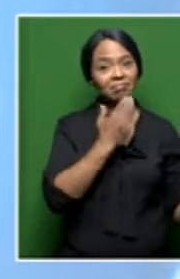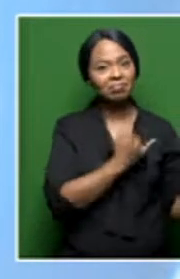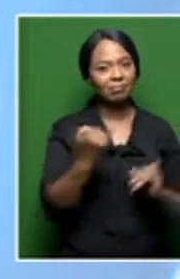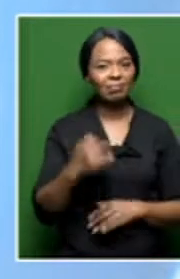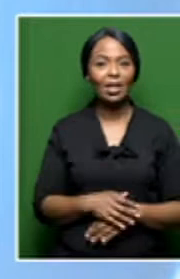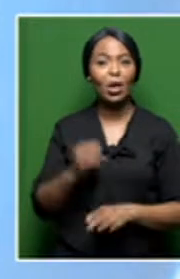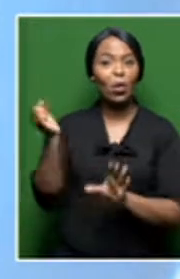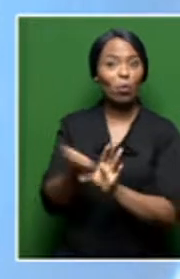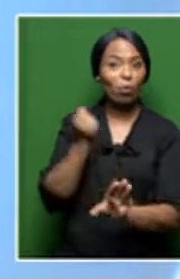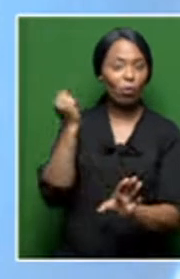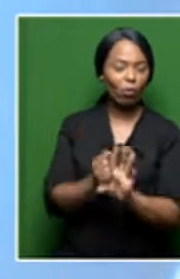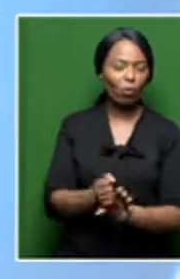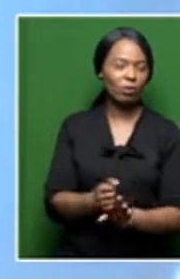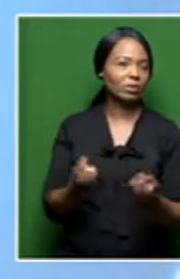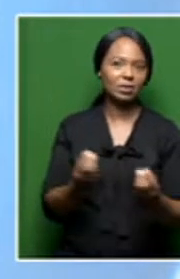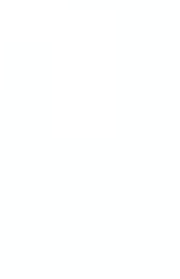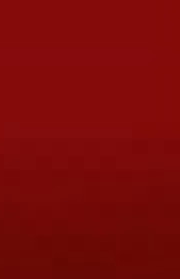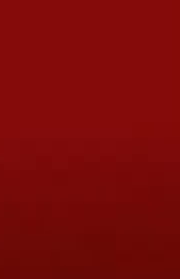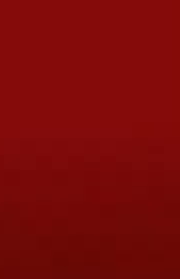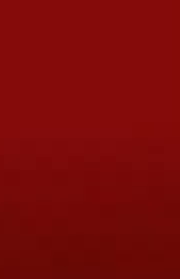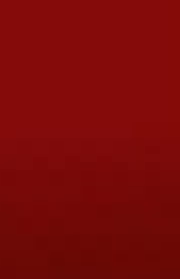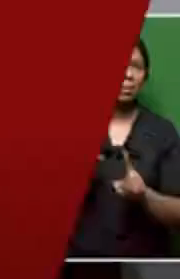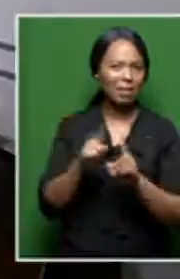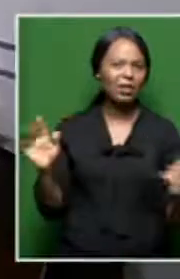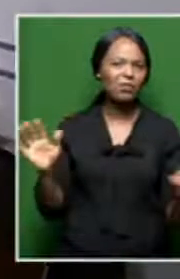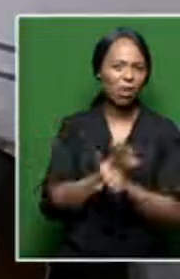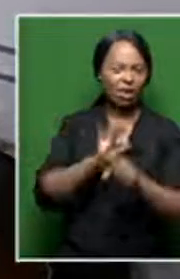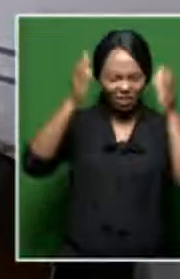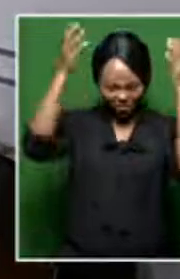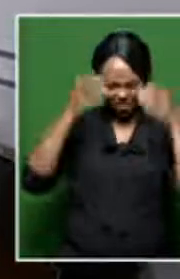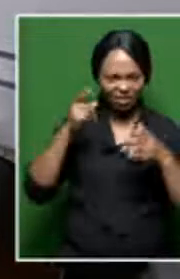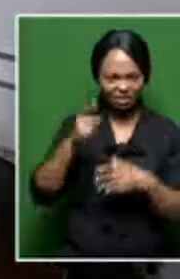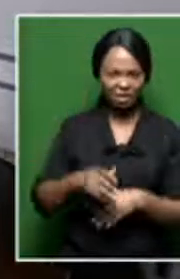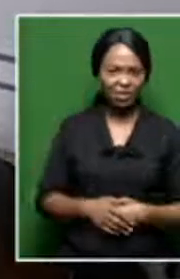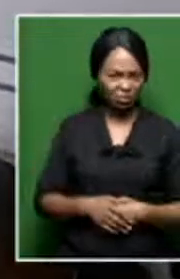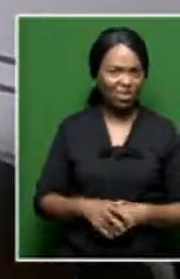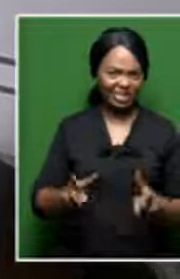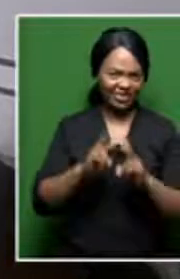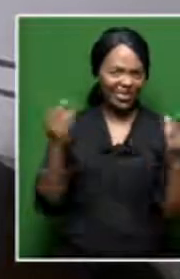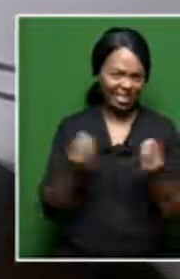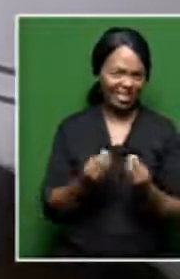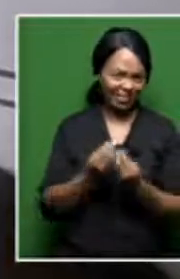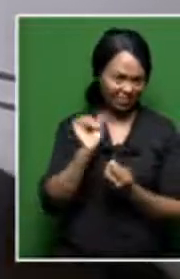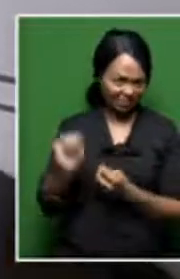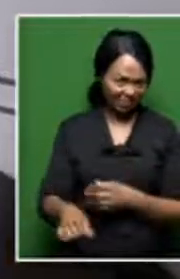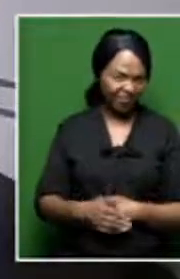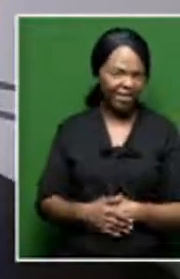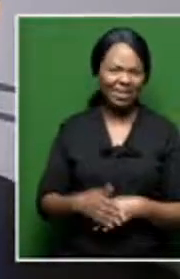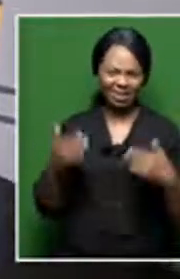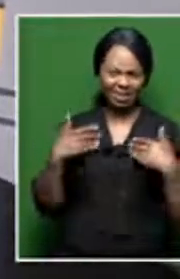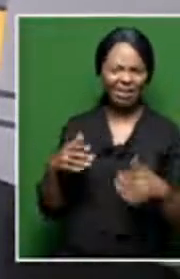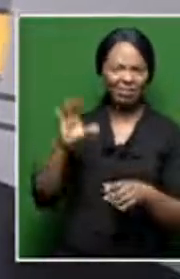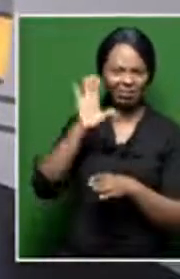how to cook is one thing, and being a chef is a totally different thing, isn't it? Absolutely. So just take us through your culinary journey. When did it all start